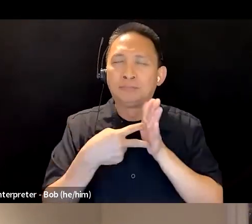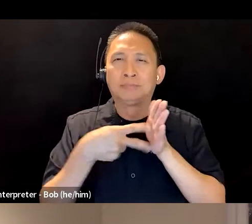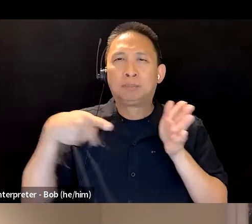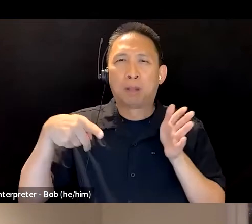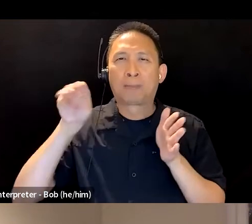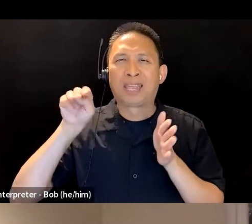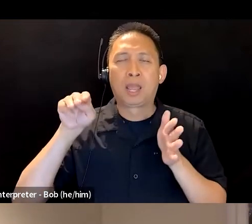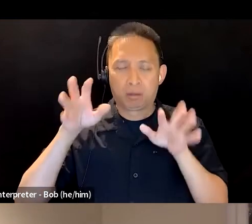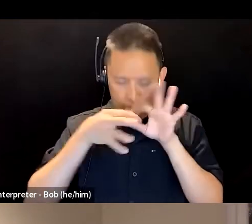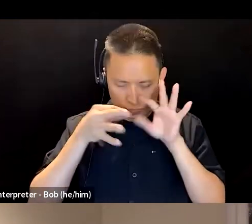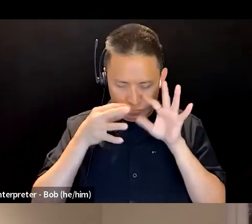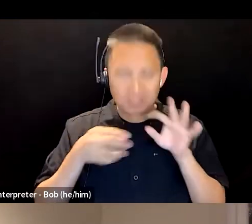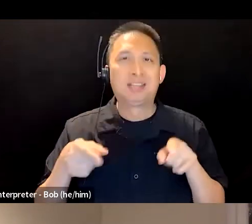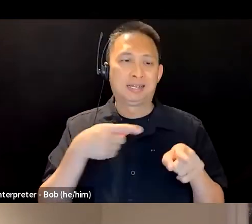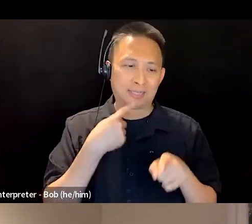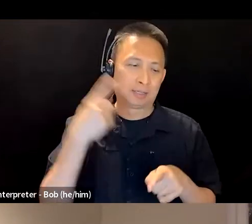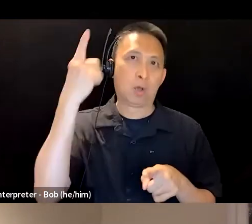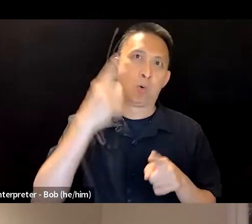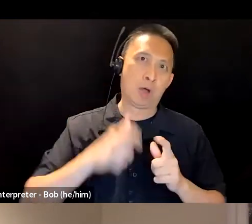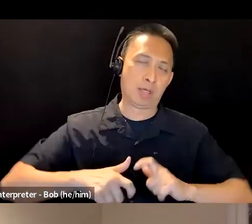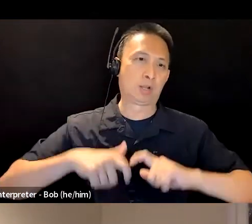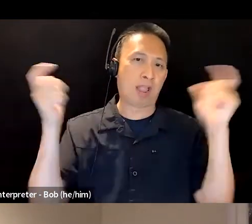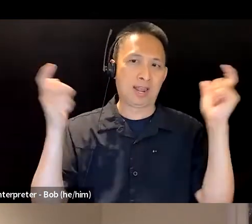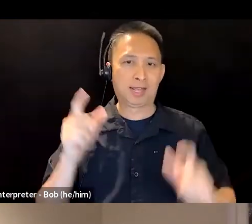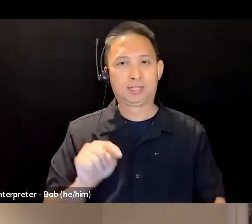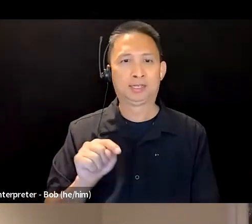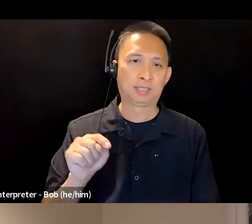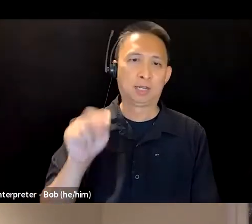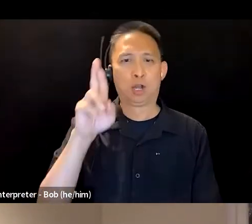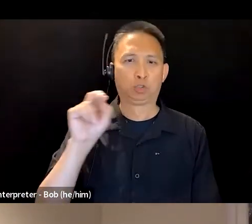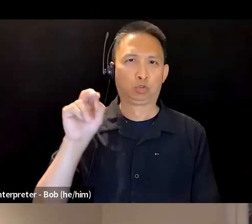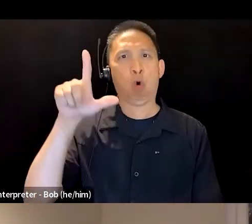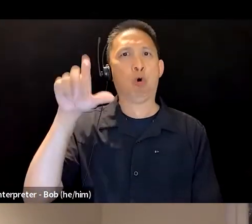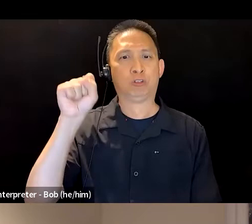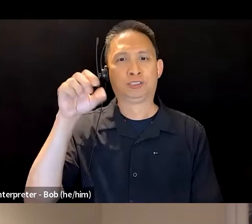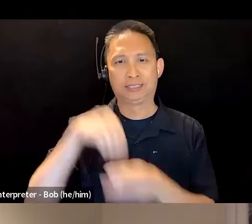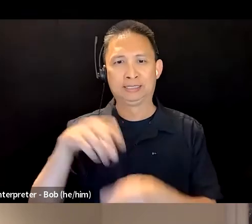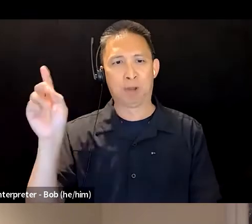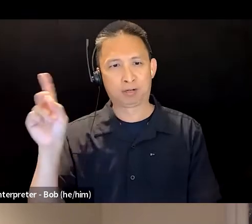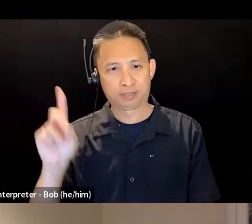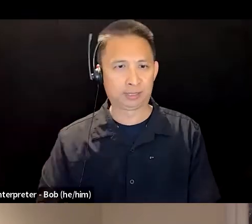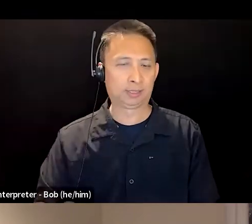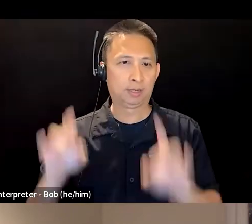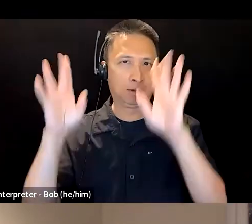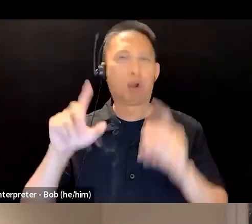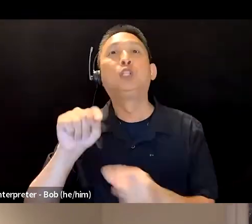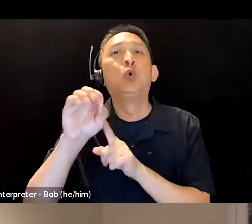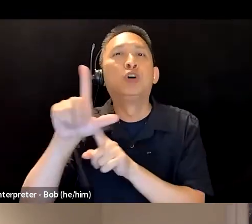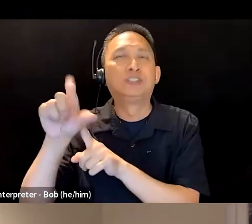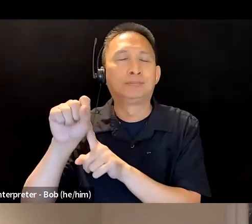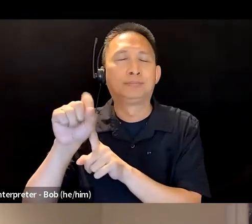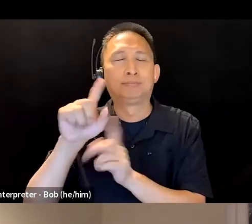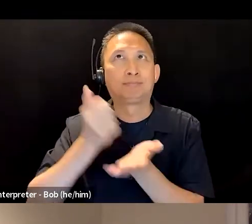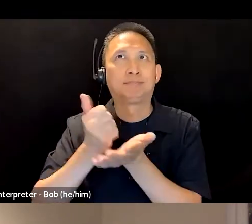been called one of the greatest tools of democracy. We talk about public media being educational, upholding